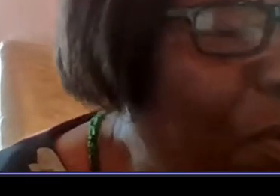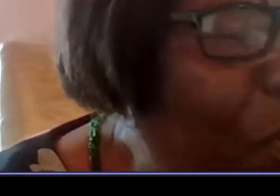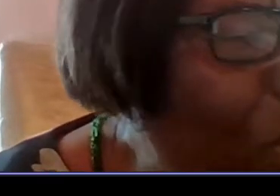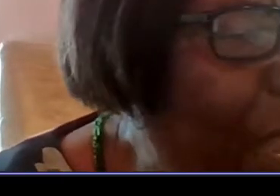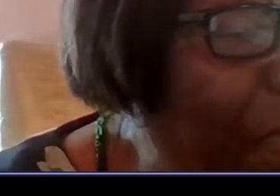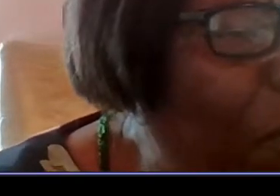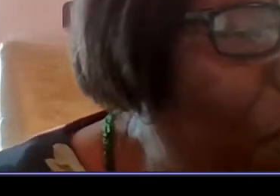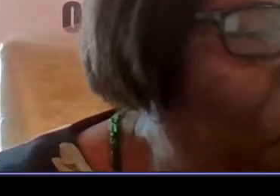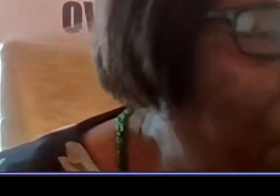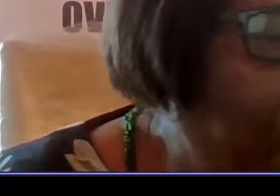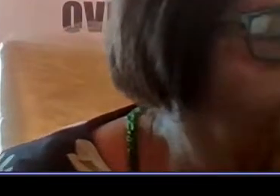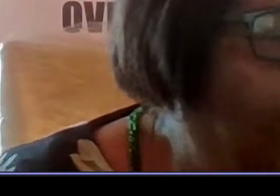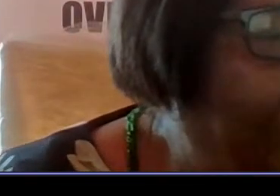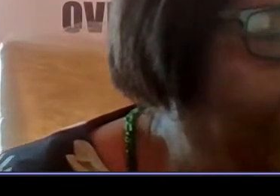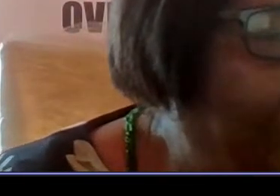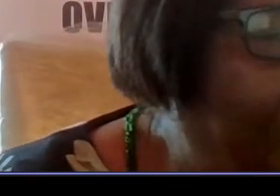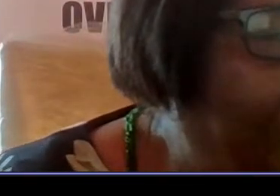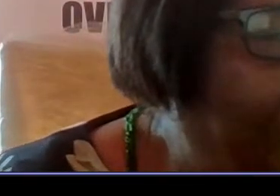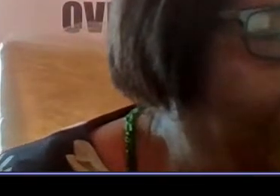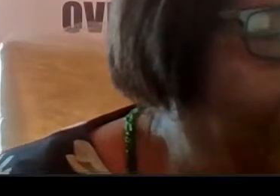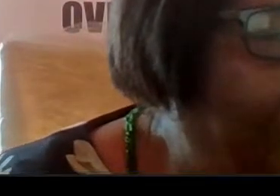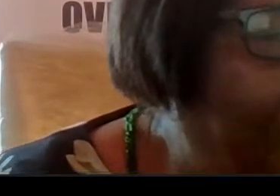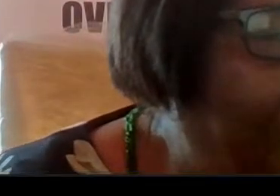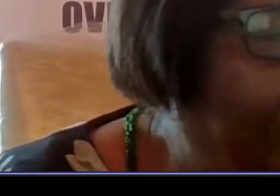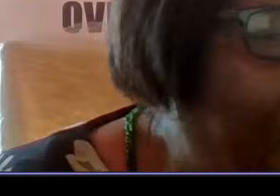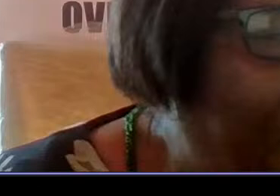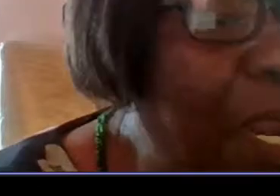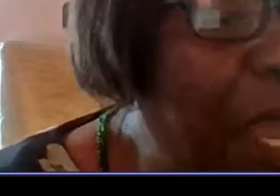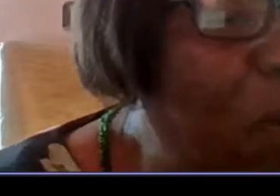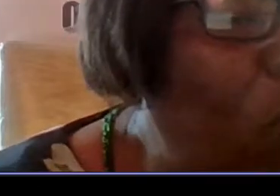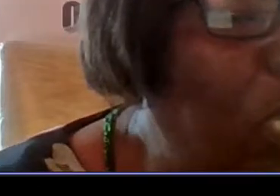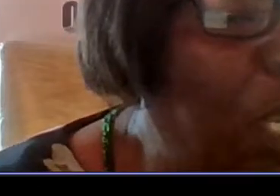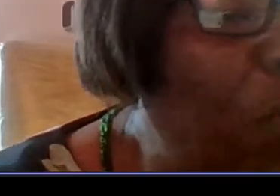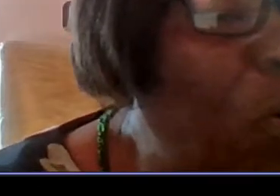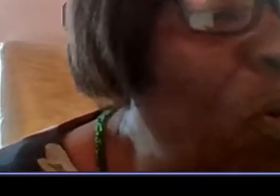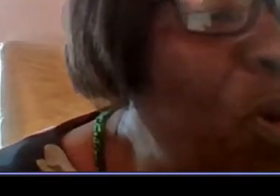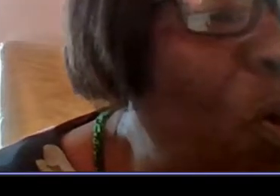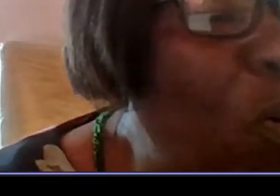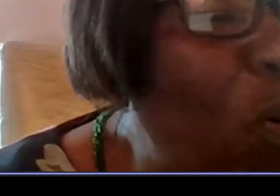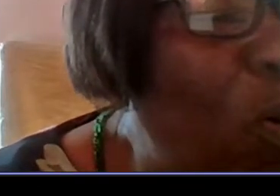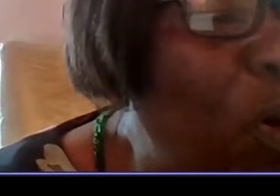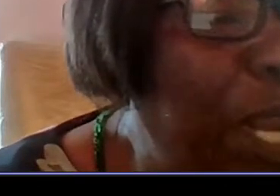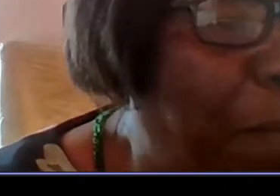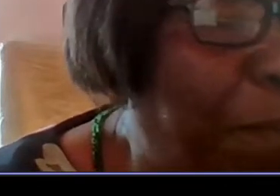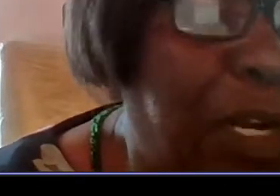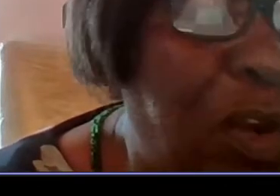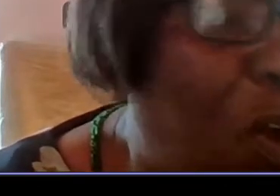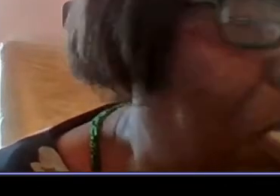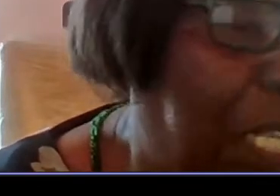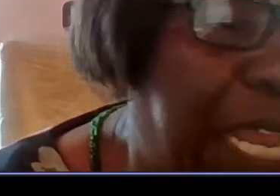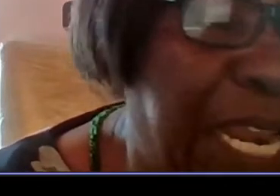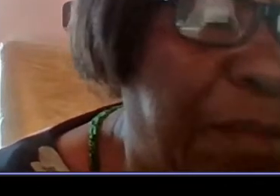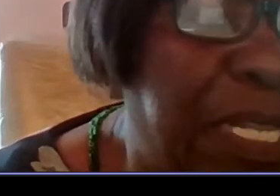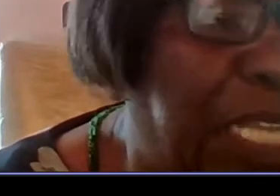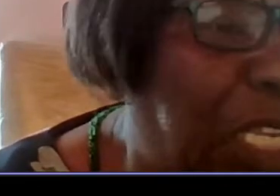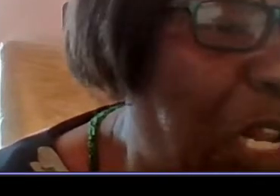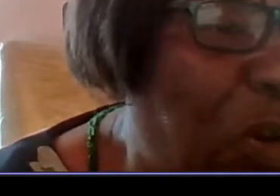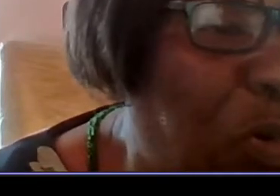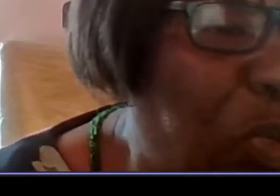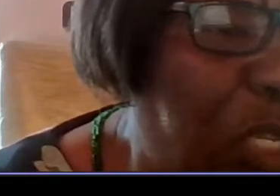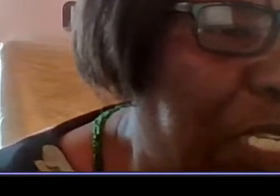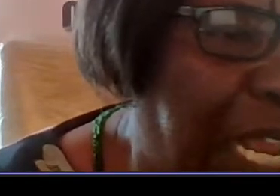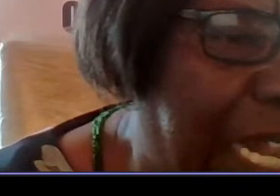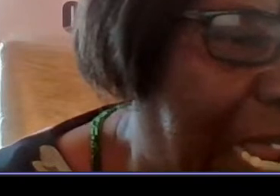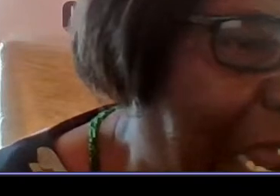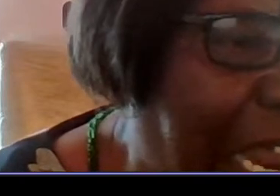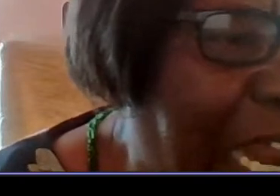Ngiyaxolisa hlalo nomkhuhlana uyinika amandla. Bekhala nangokuthi kunoku nama backlogs endabeni